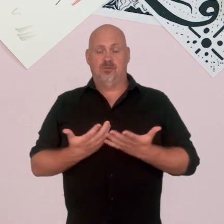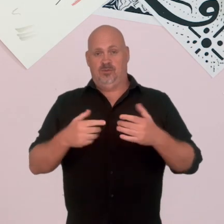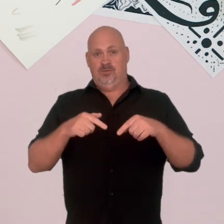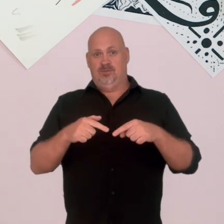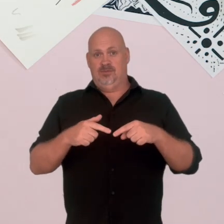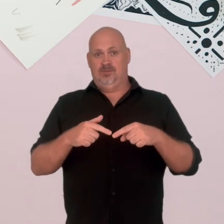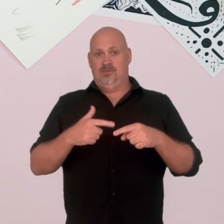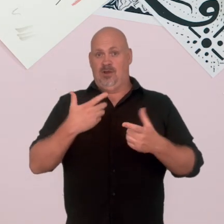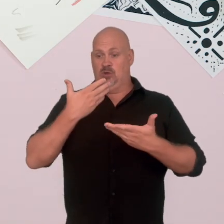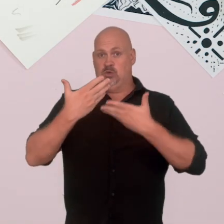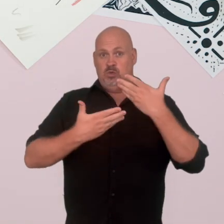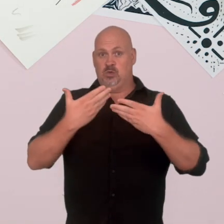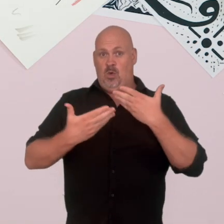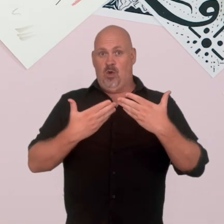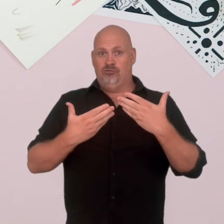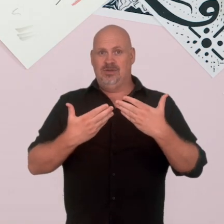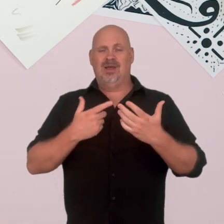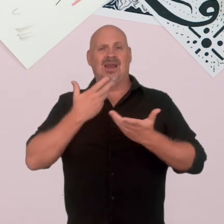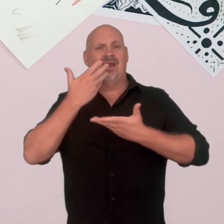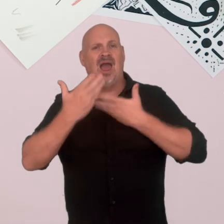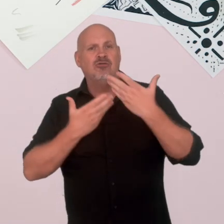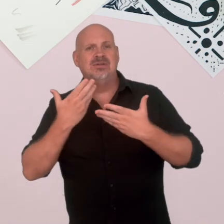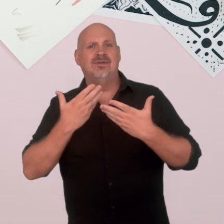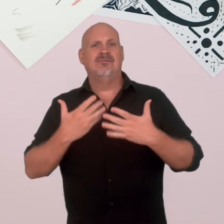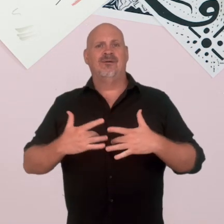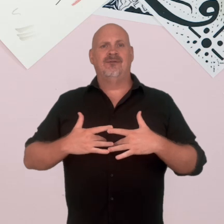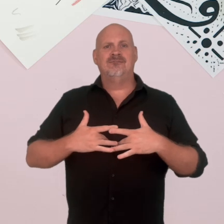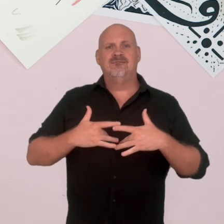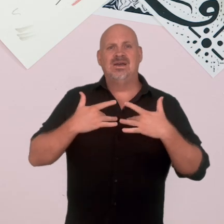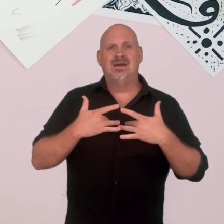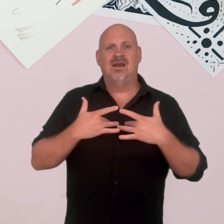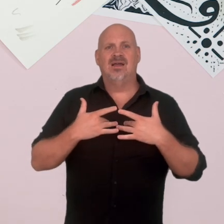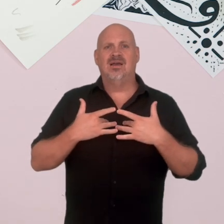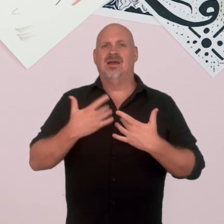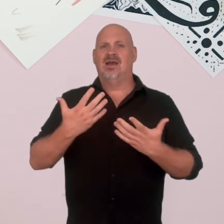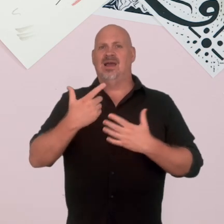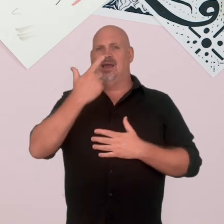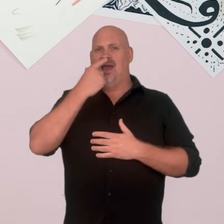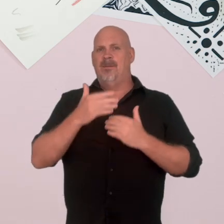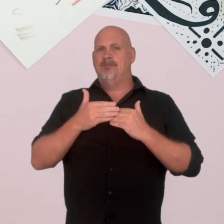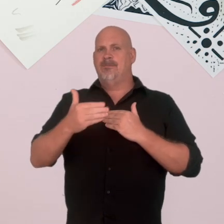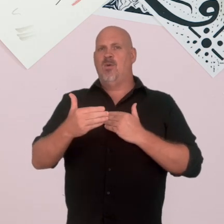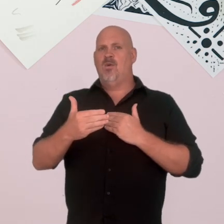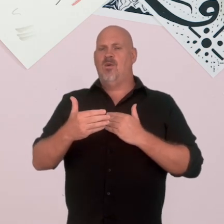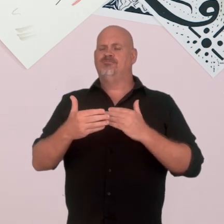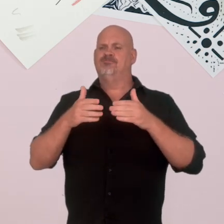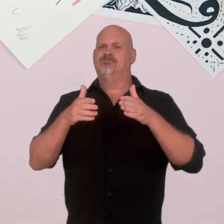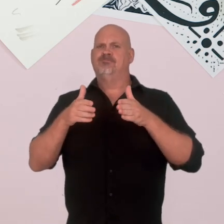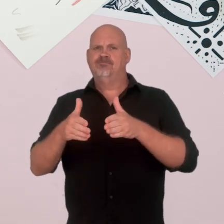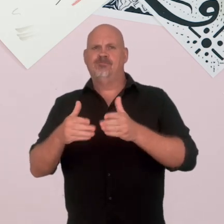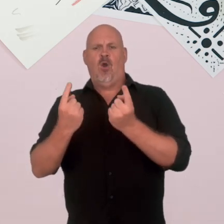the story, narrative, feelings, and now we're making it more concrete towards